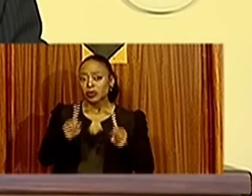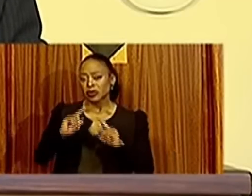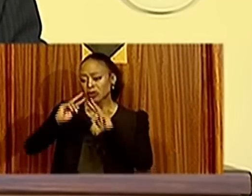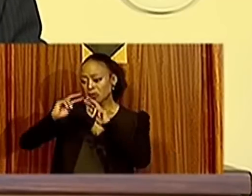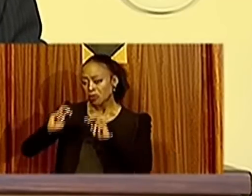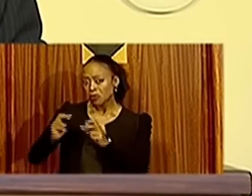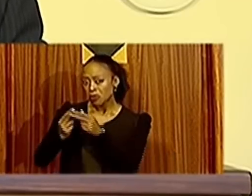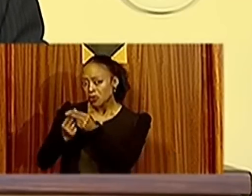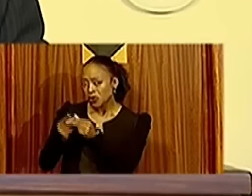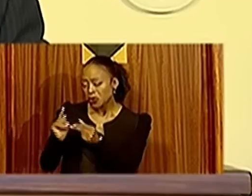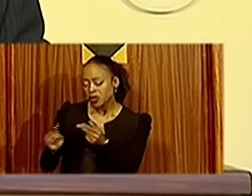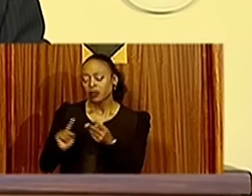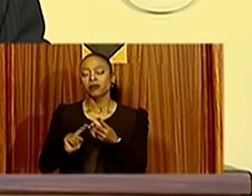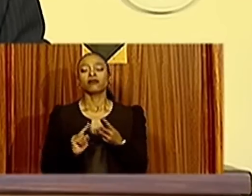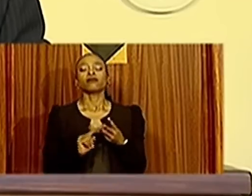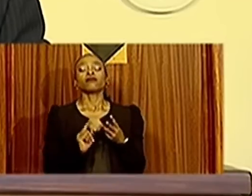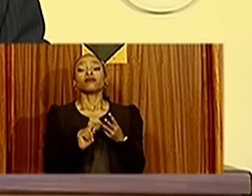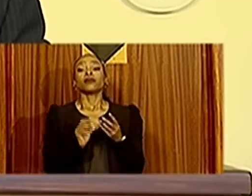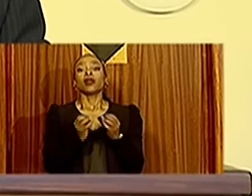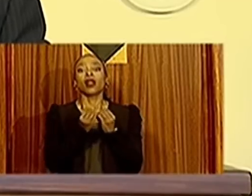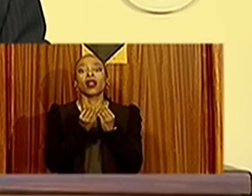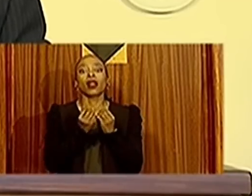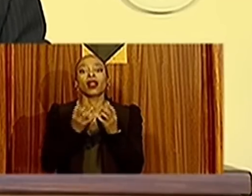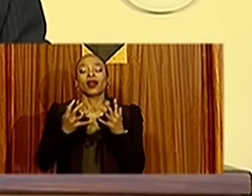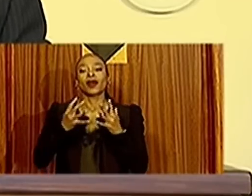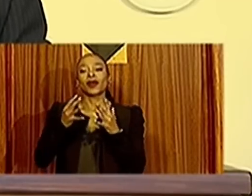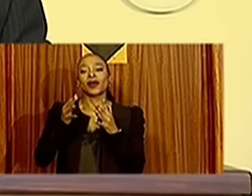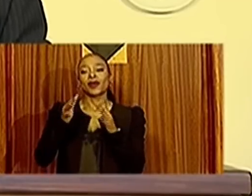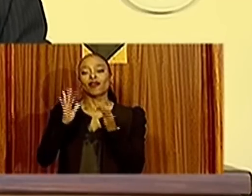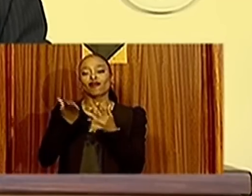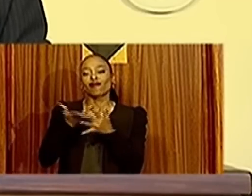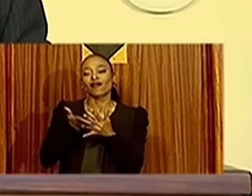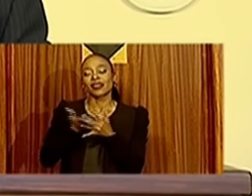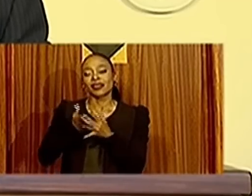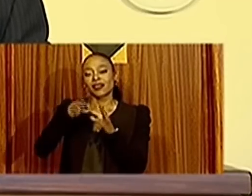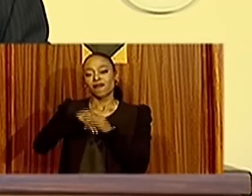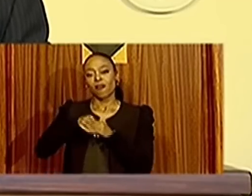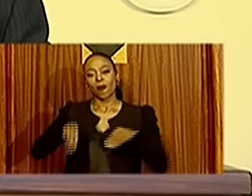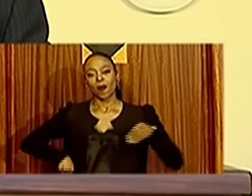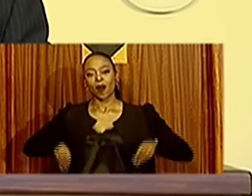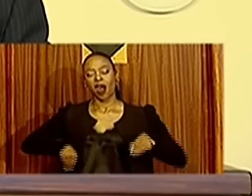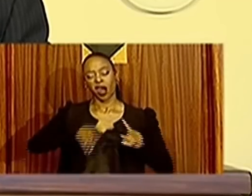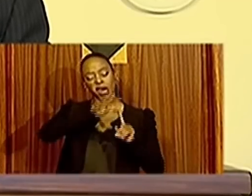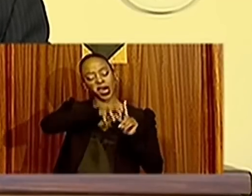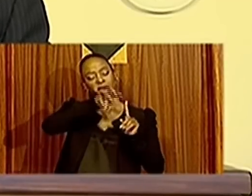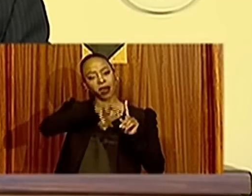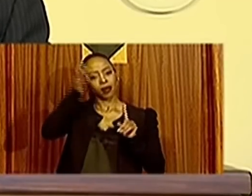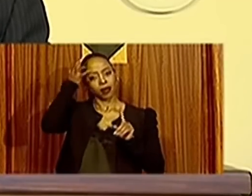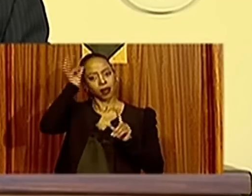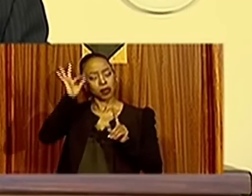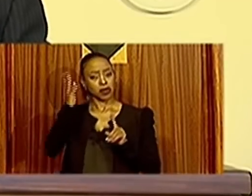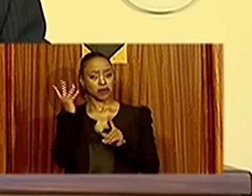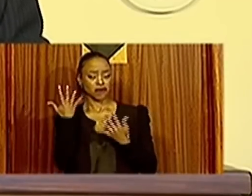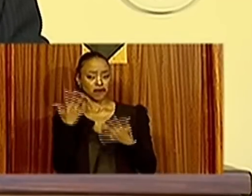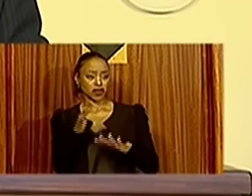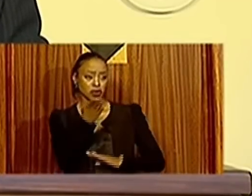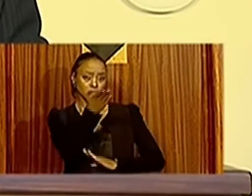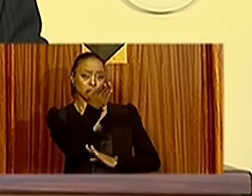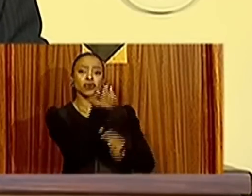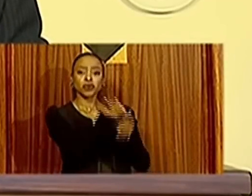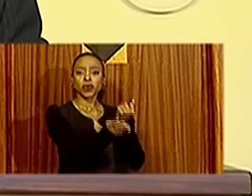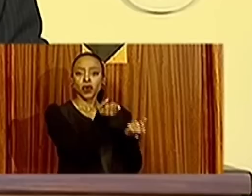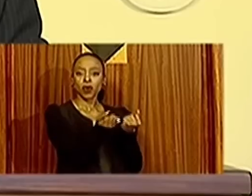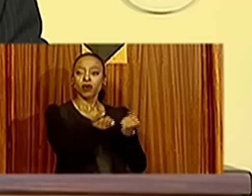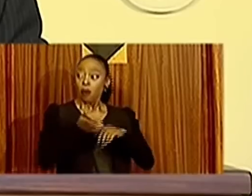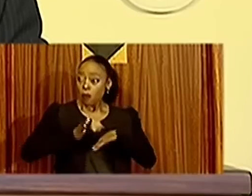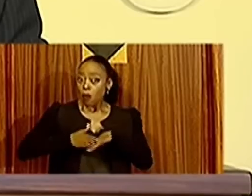Unit, several state capture and corruption cases have been brought to court, and many more will still